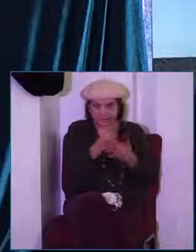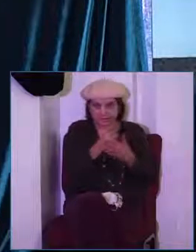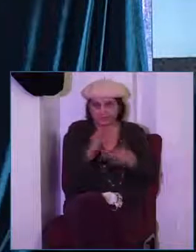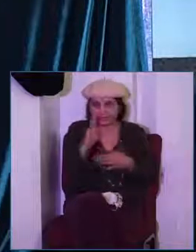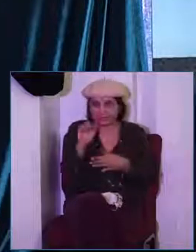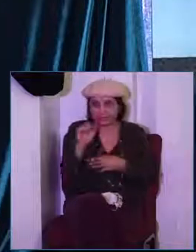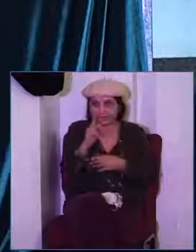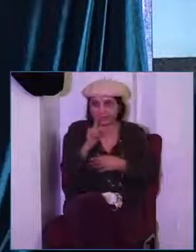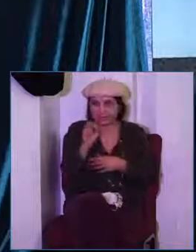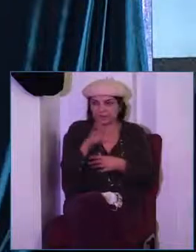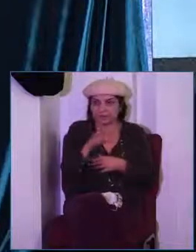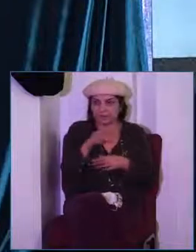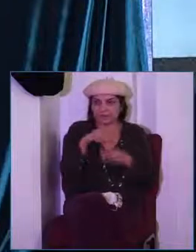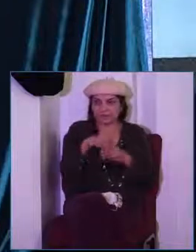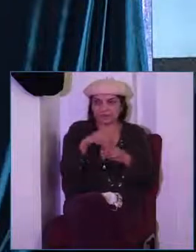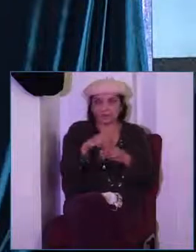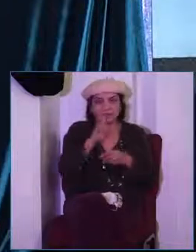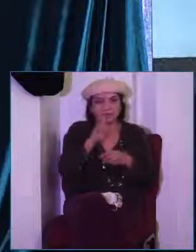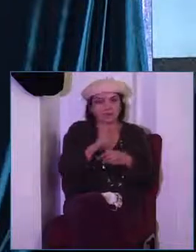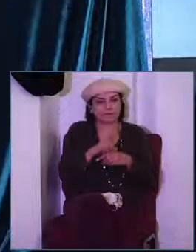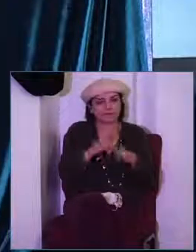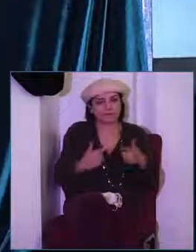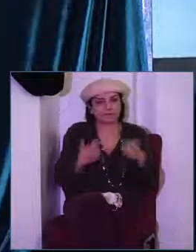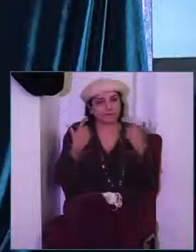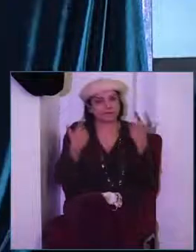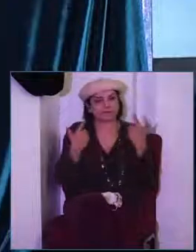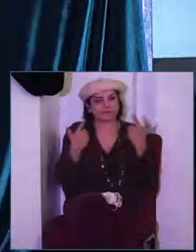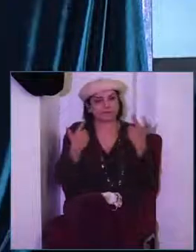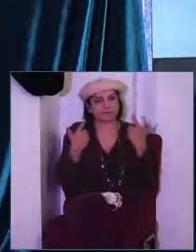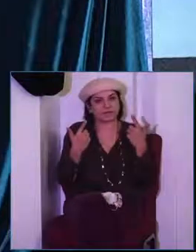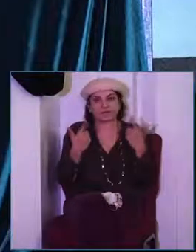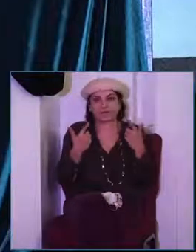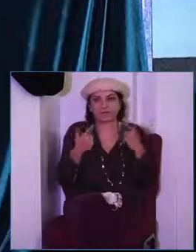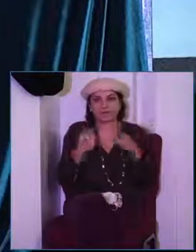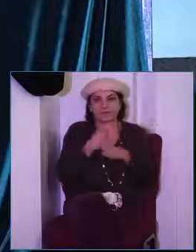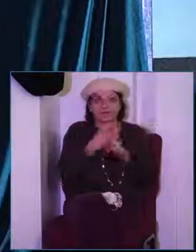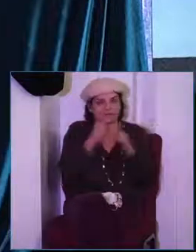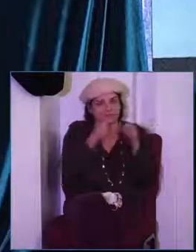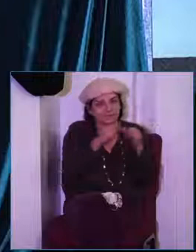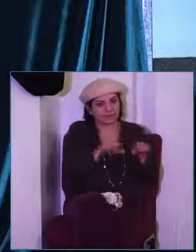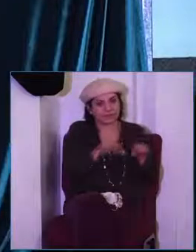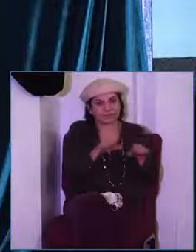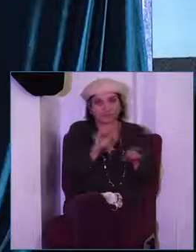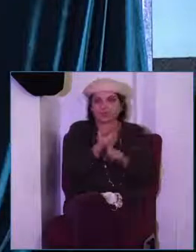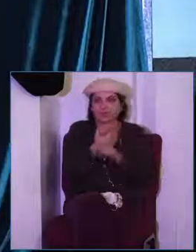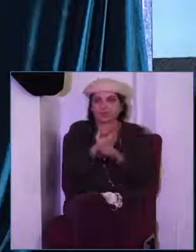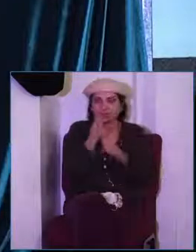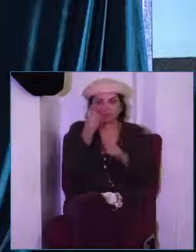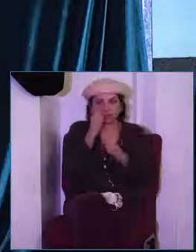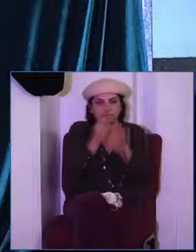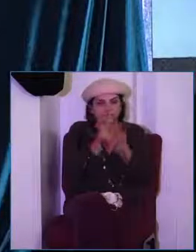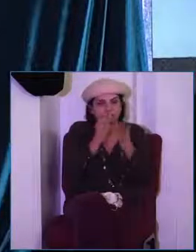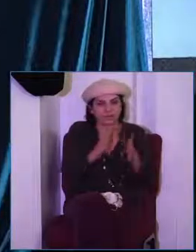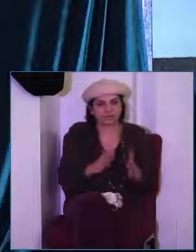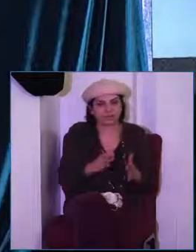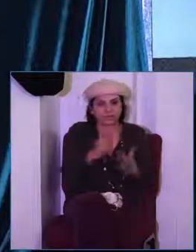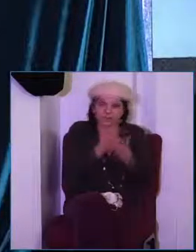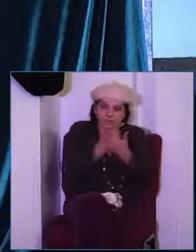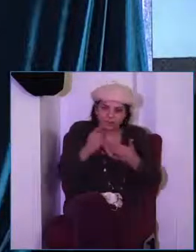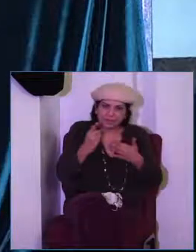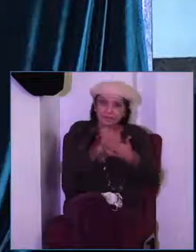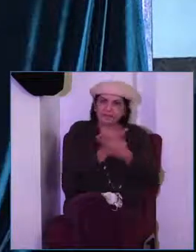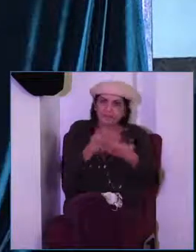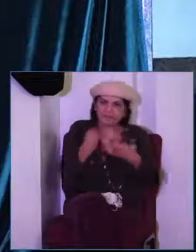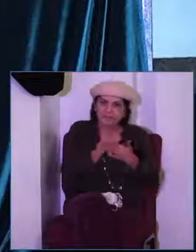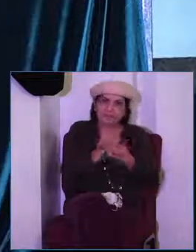real life back before he retired. And he made our deposits and did some work for the treasurer every single week